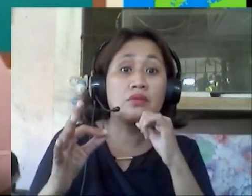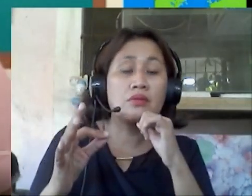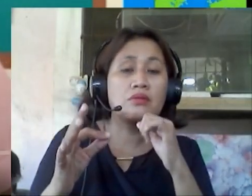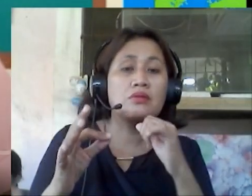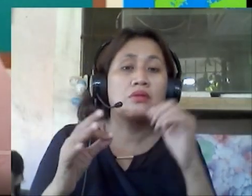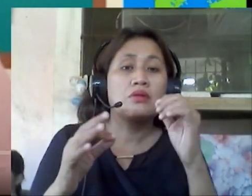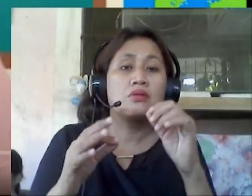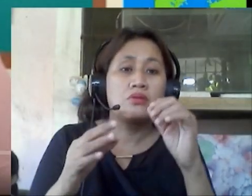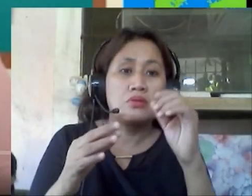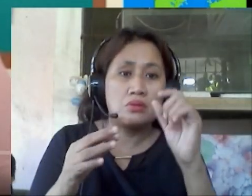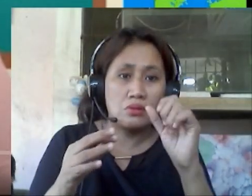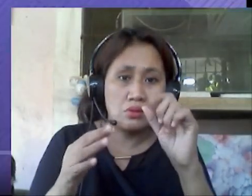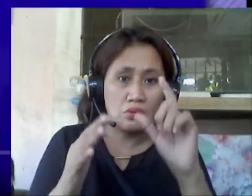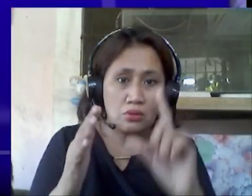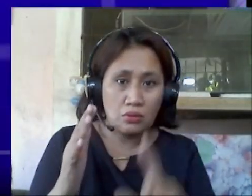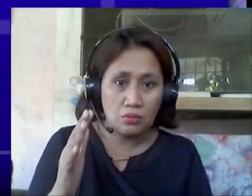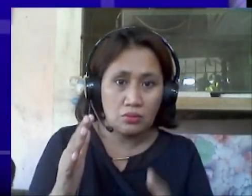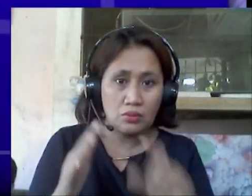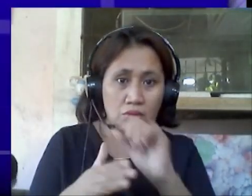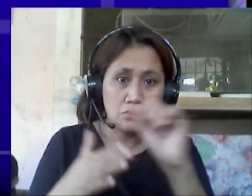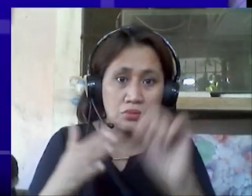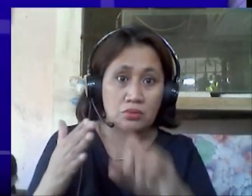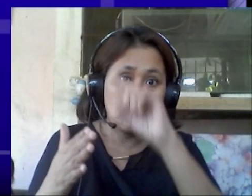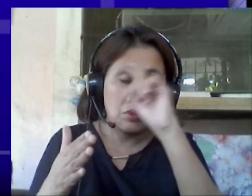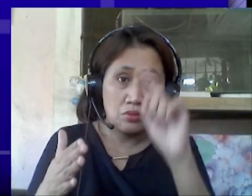yourself through learning.